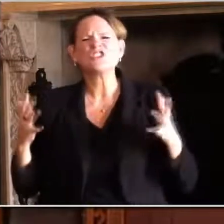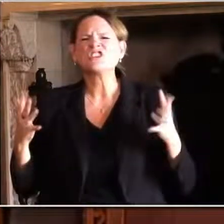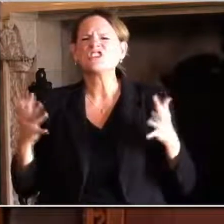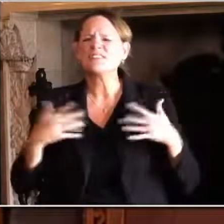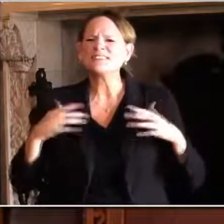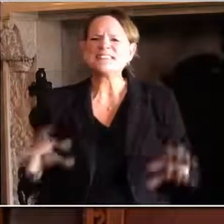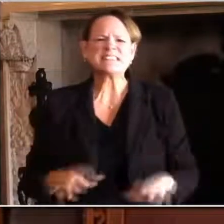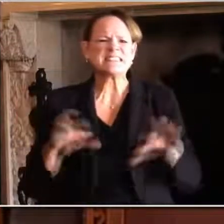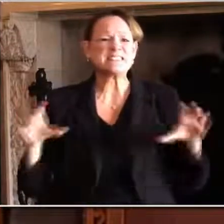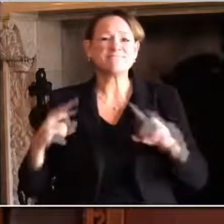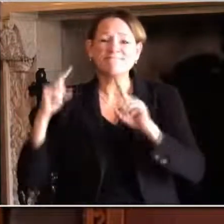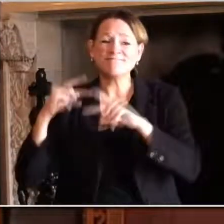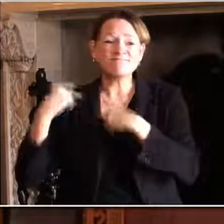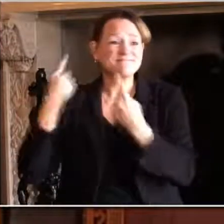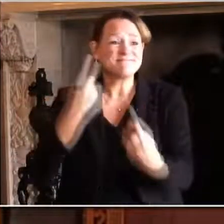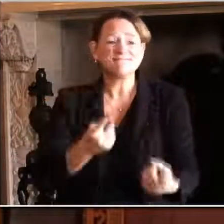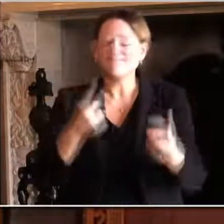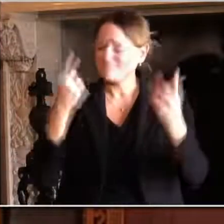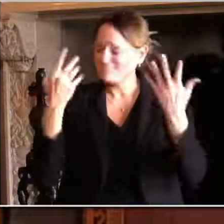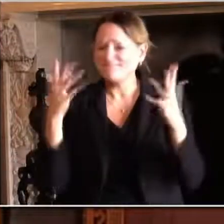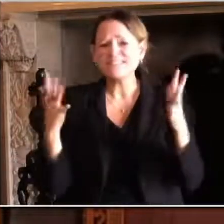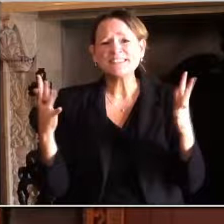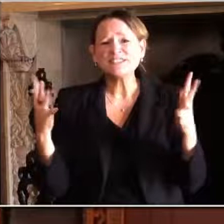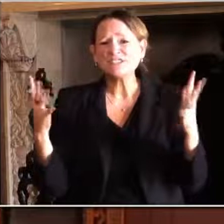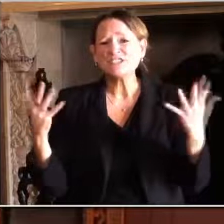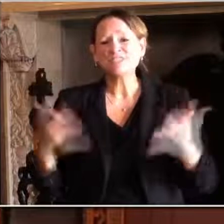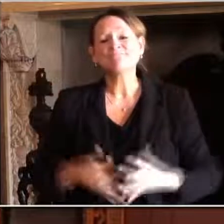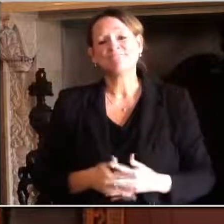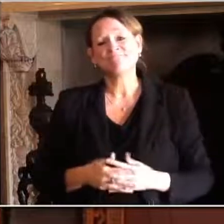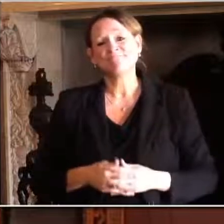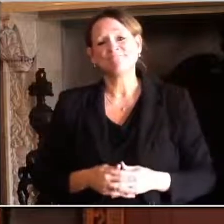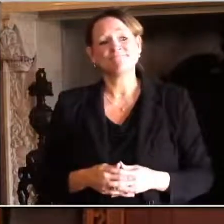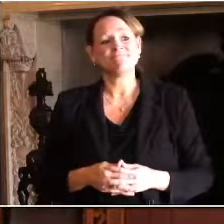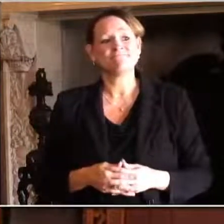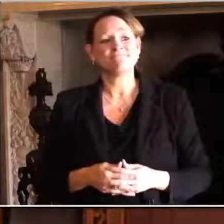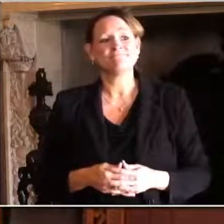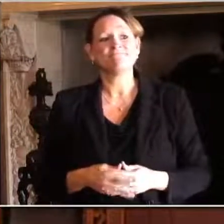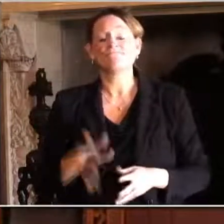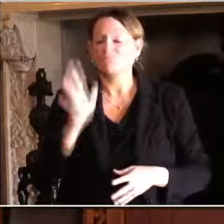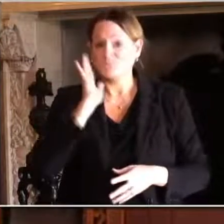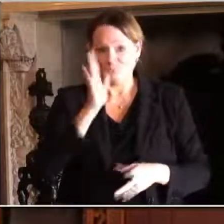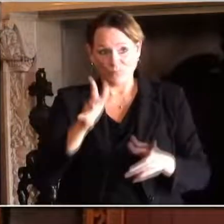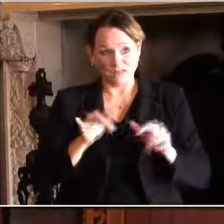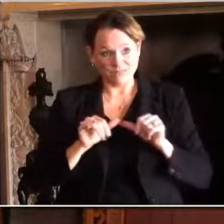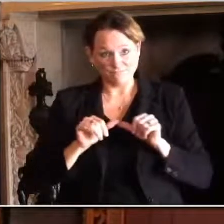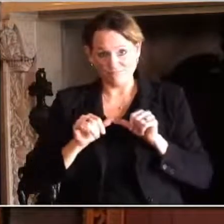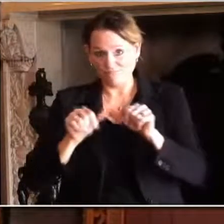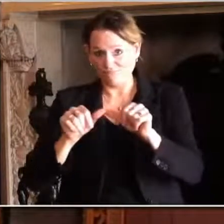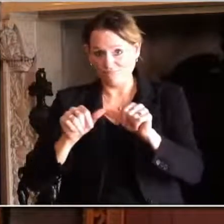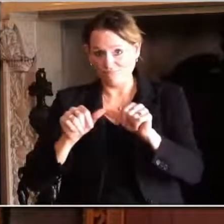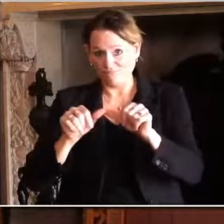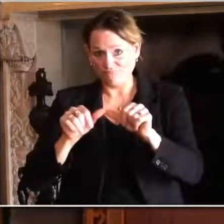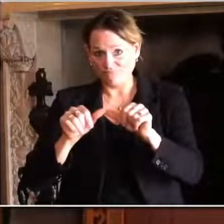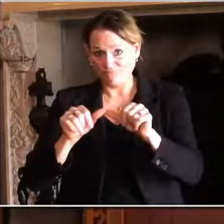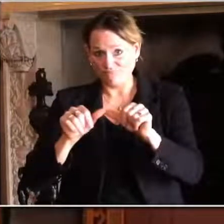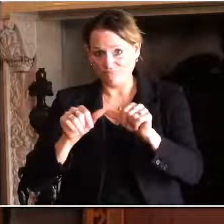those things already, clearly not enough. We will continue to do those things and talk about it. And